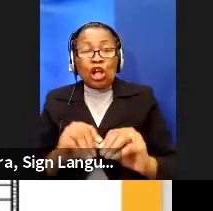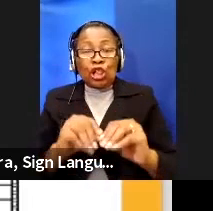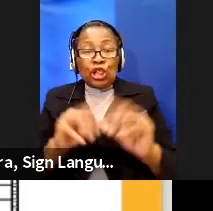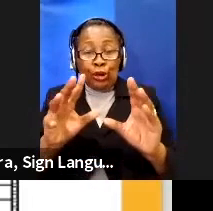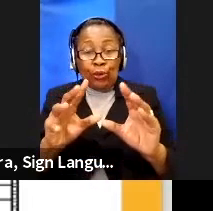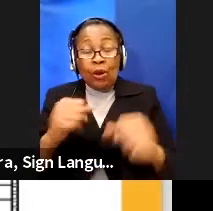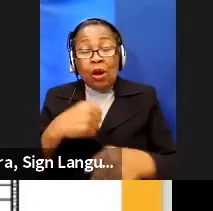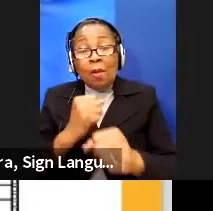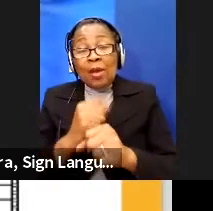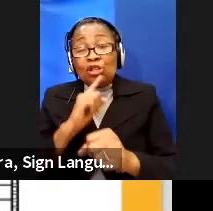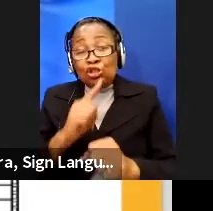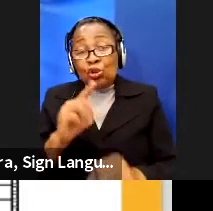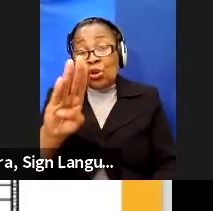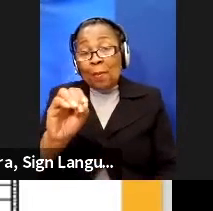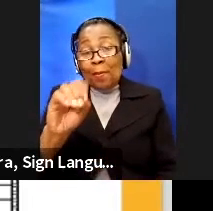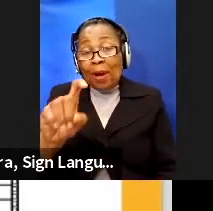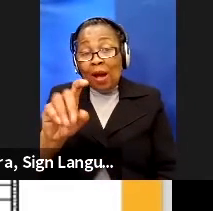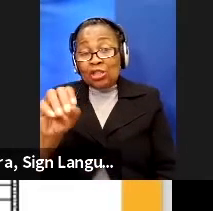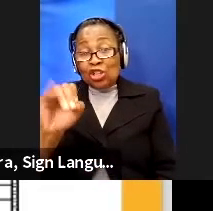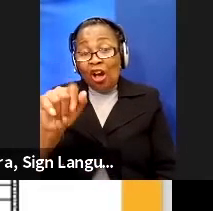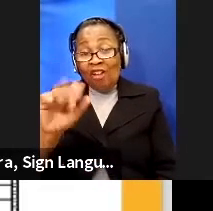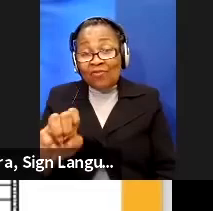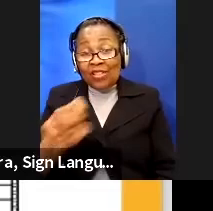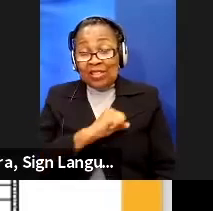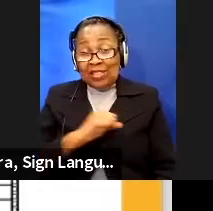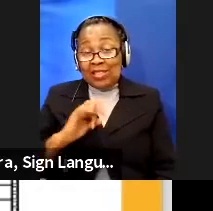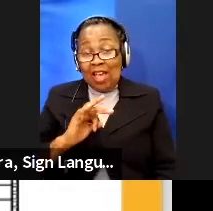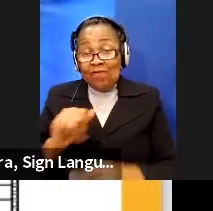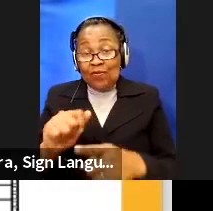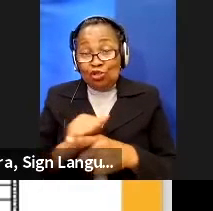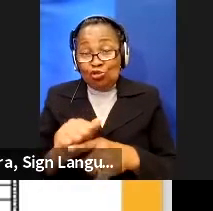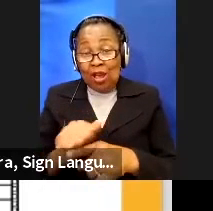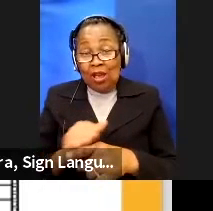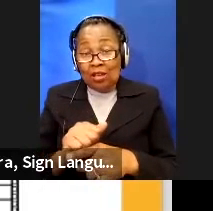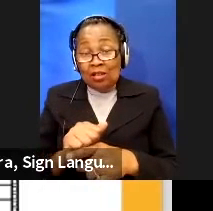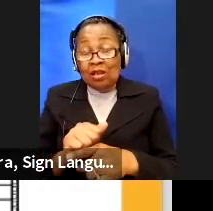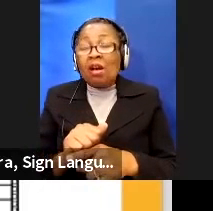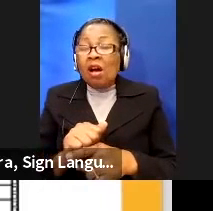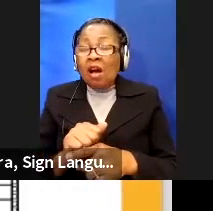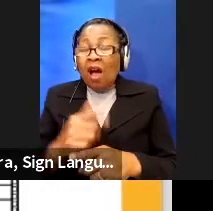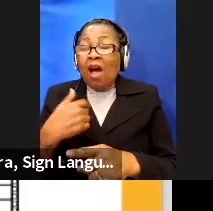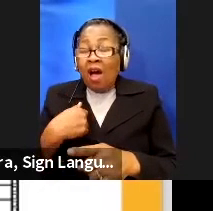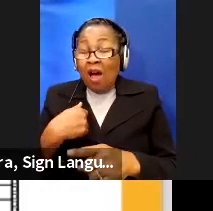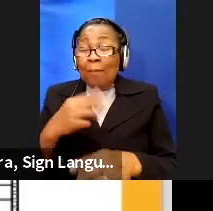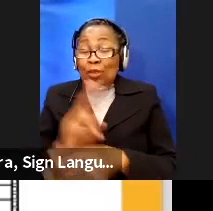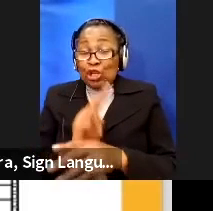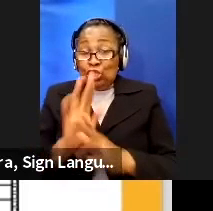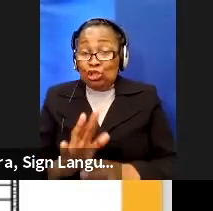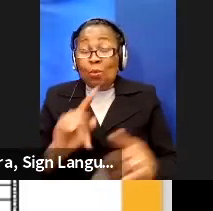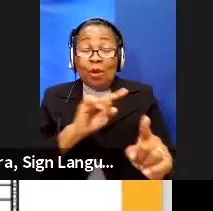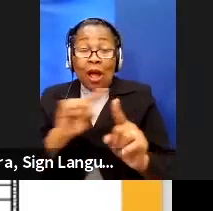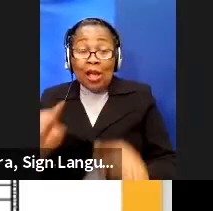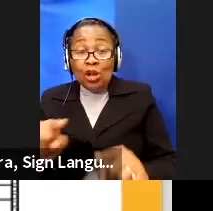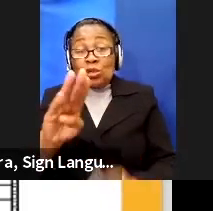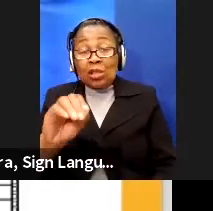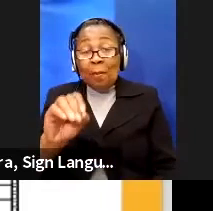your box office staff is trained. There have been times when I've been the consumer going up to the box office staff and having